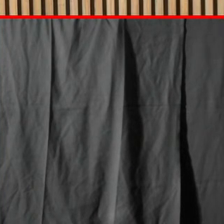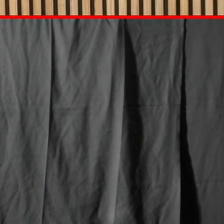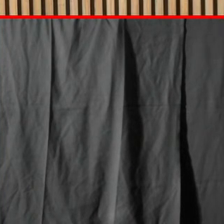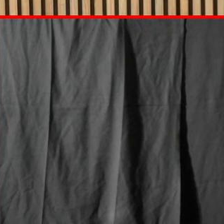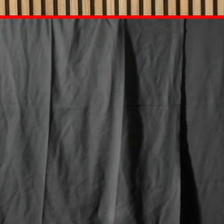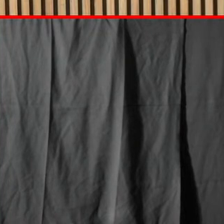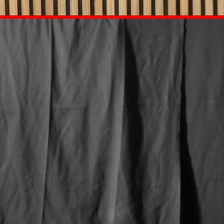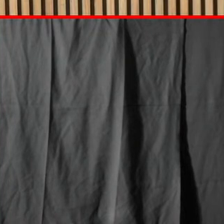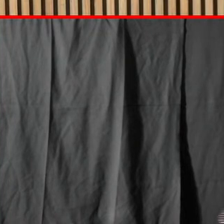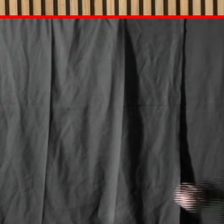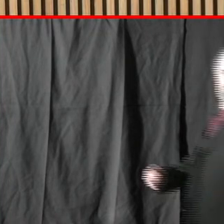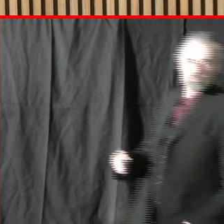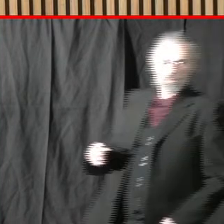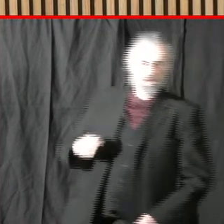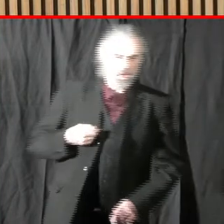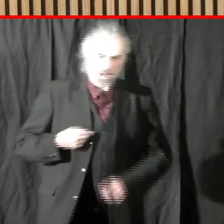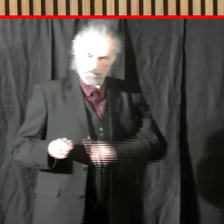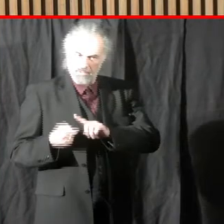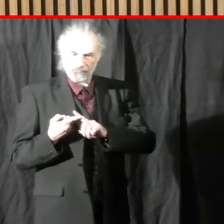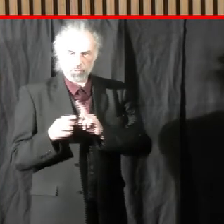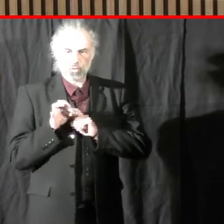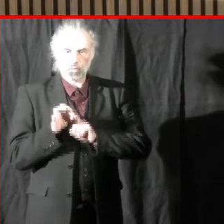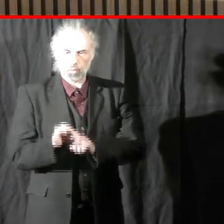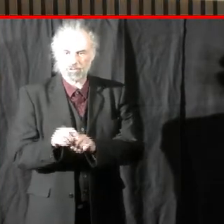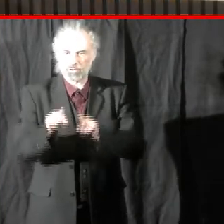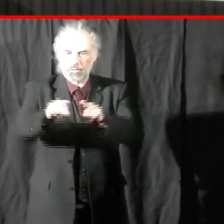So my first question to you is,